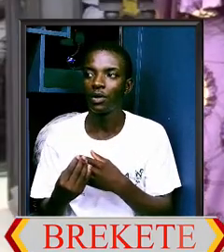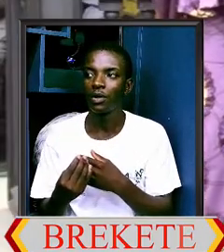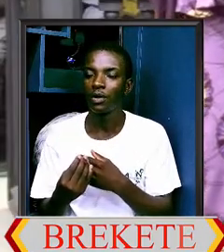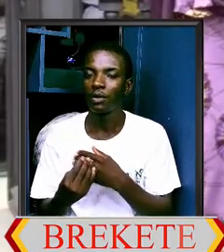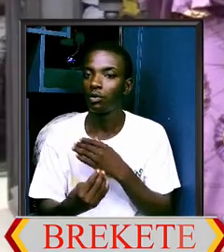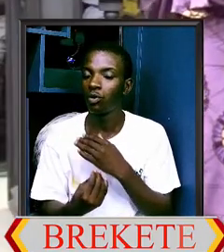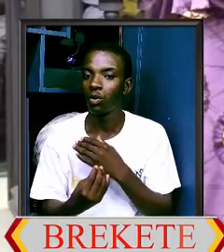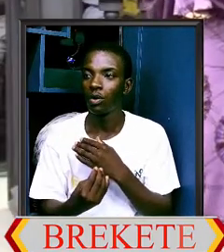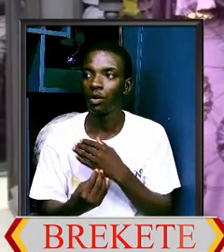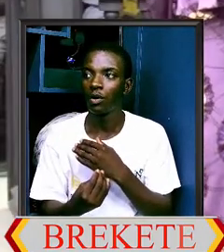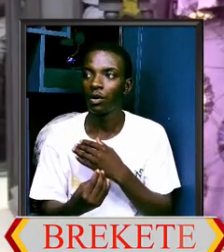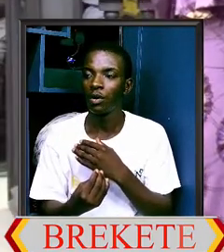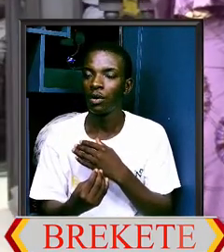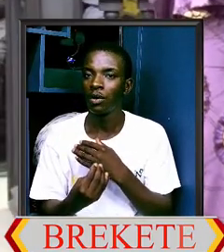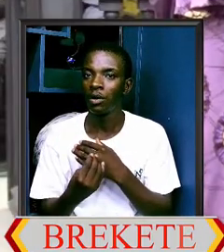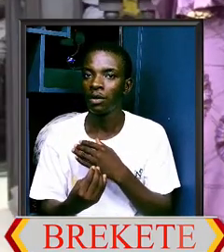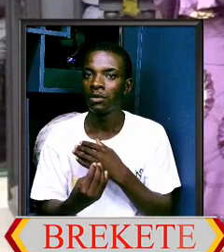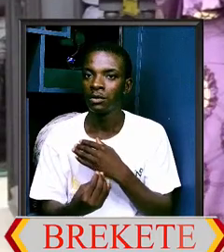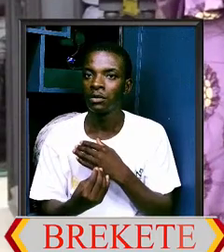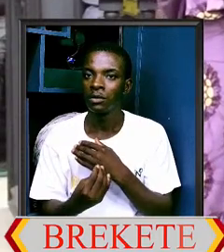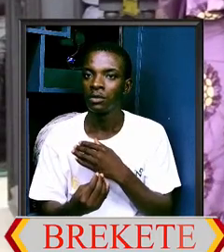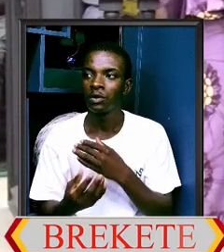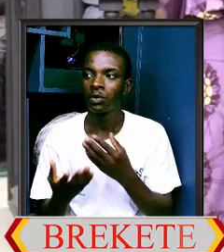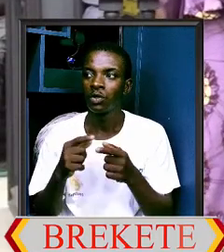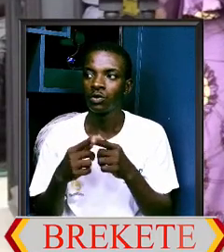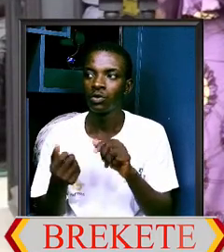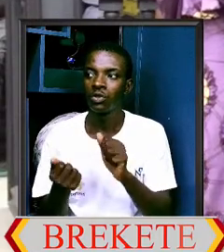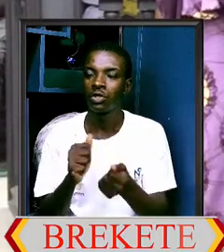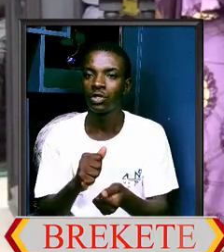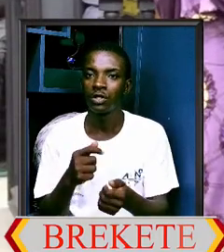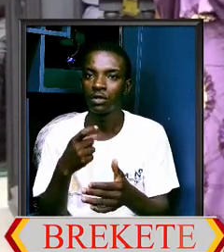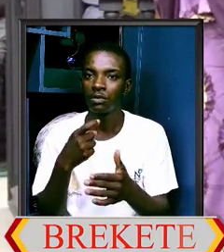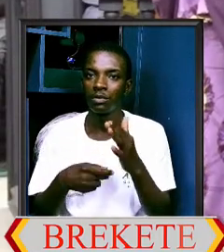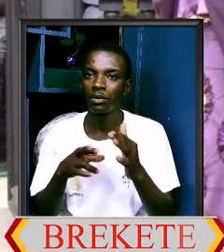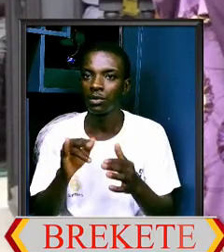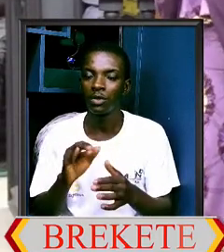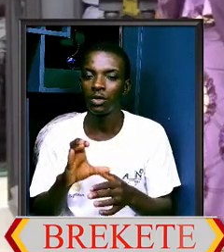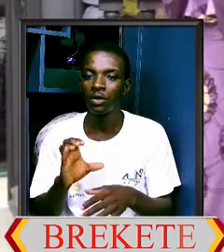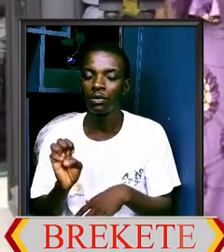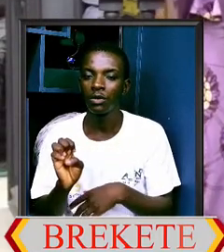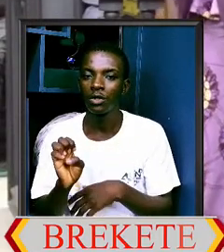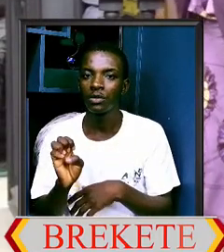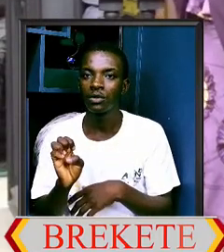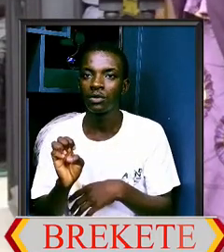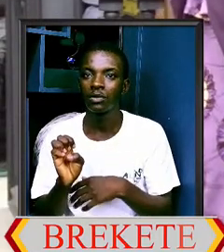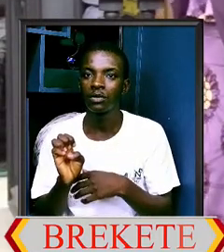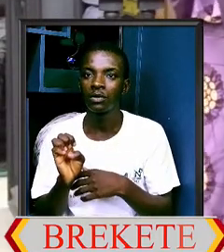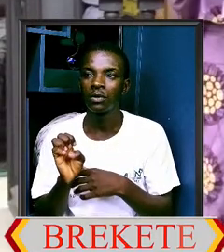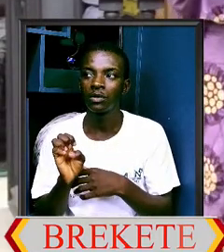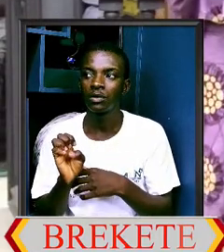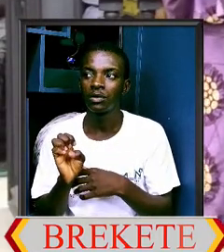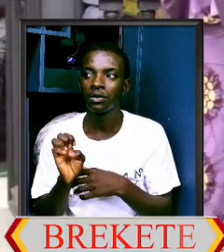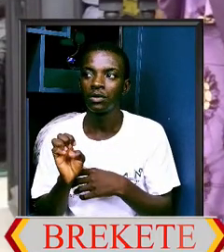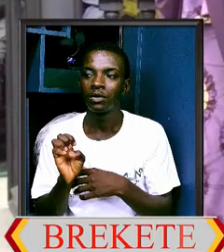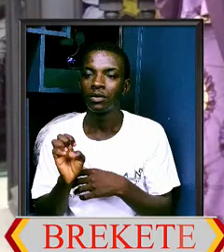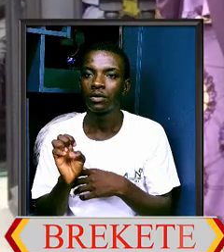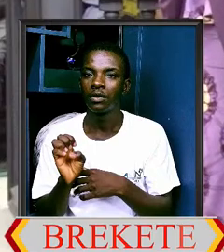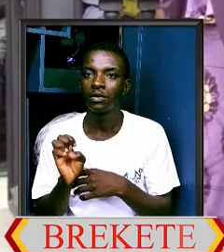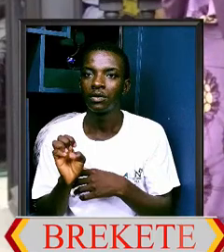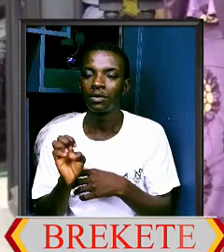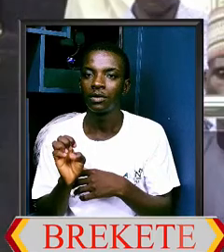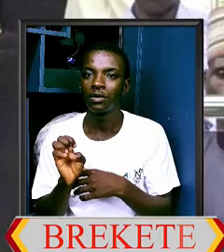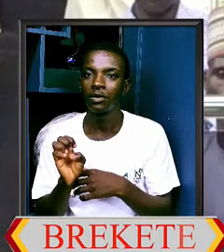oil. So, you won't change the price, ba? No, change price, my dear. My dear, change price.